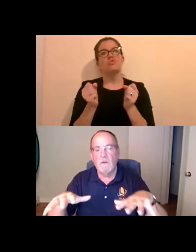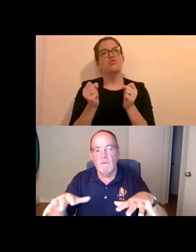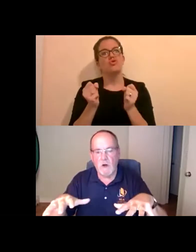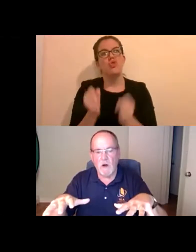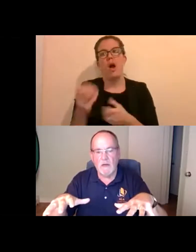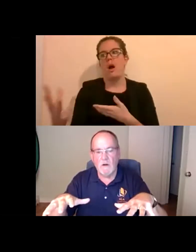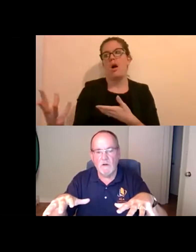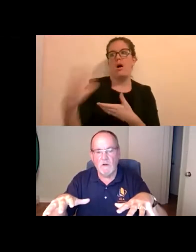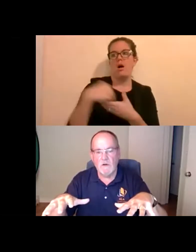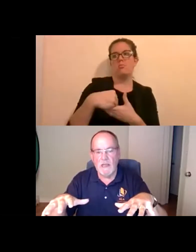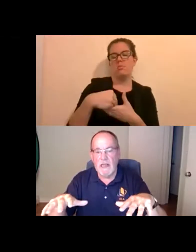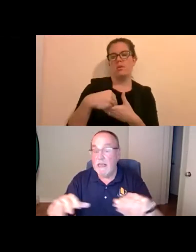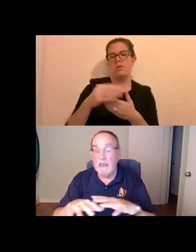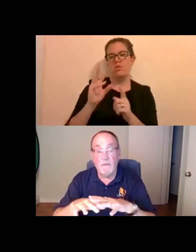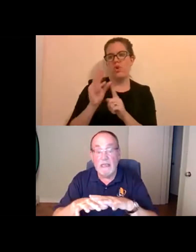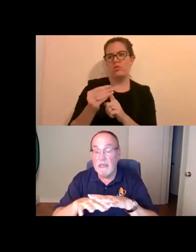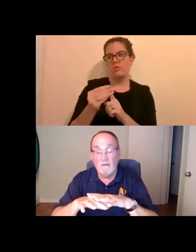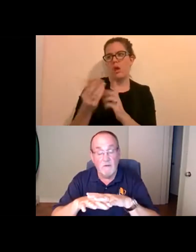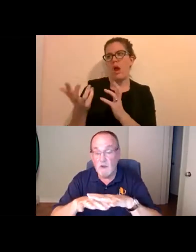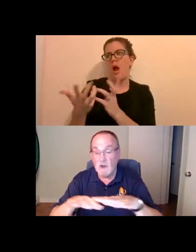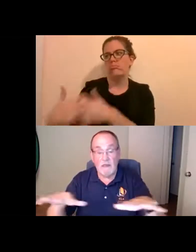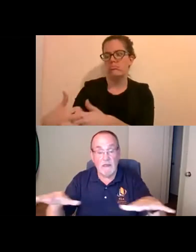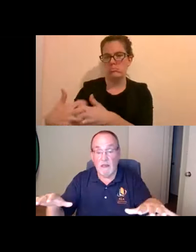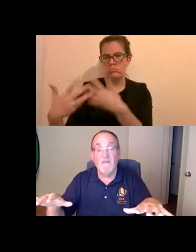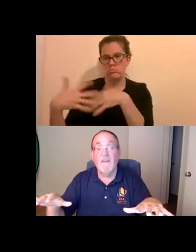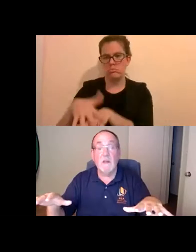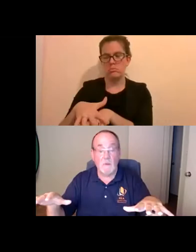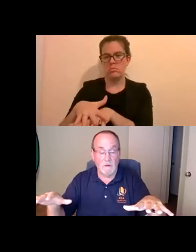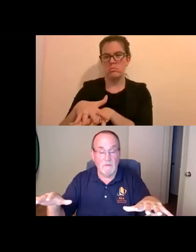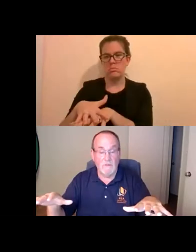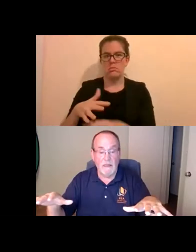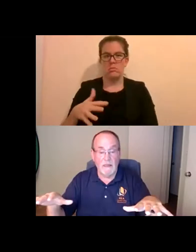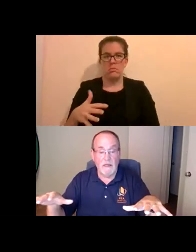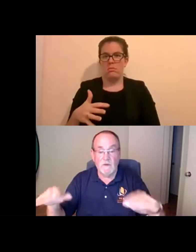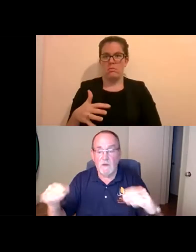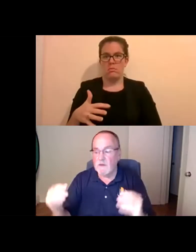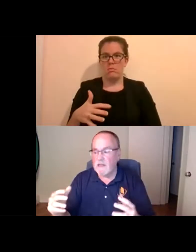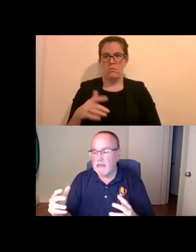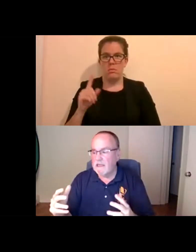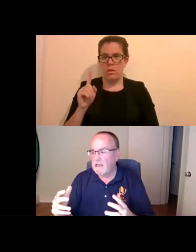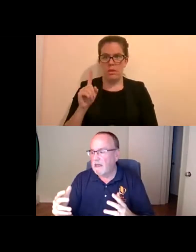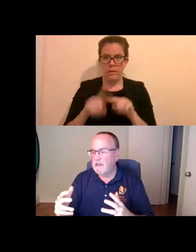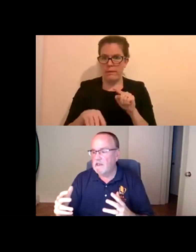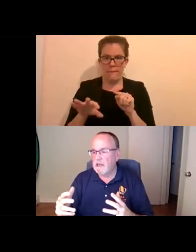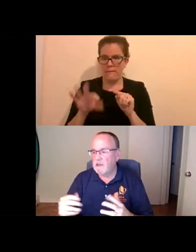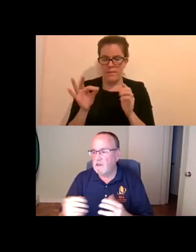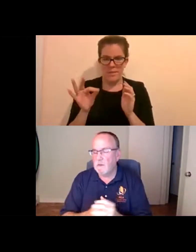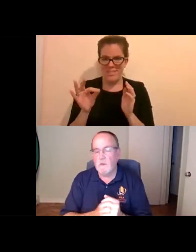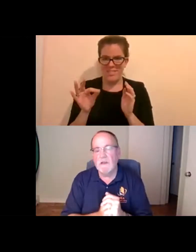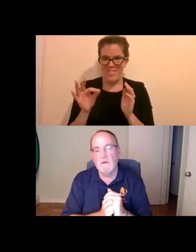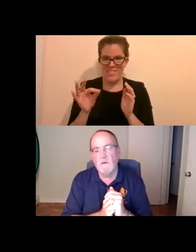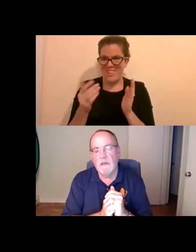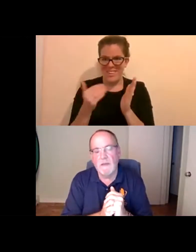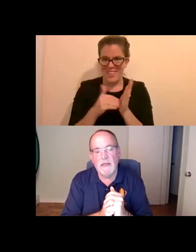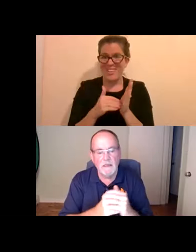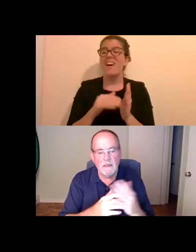into the majority cultures, and they became virtually unfindable. It's almost like in the United States, there was a book